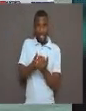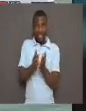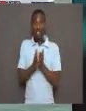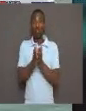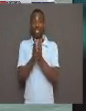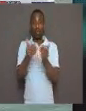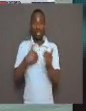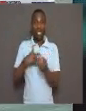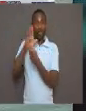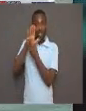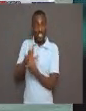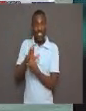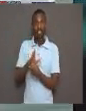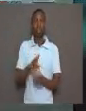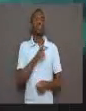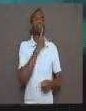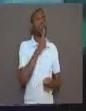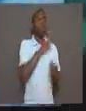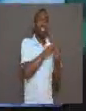the density of water.